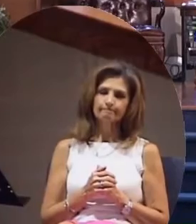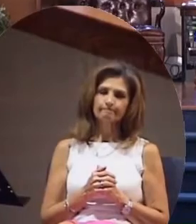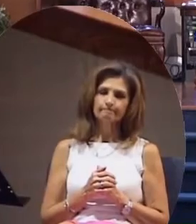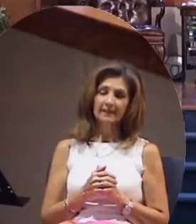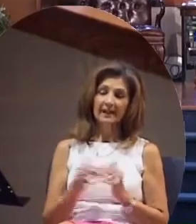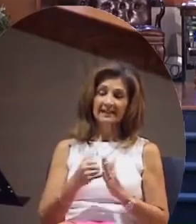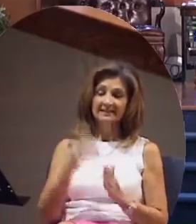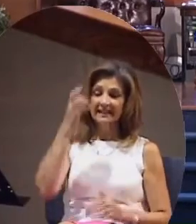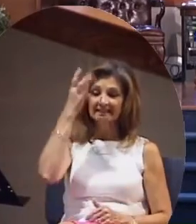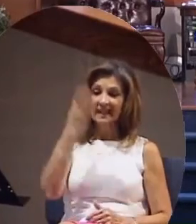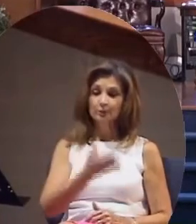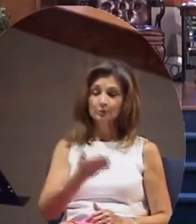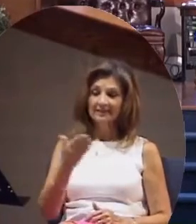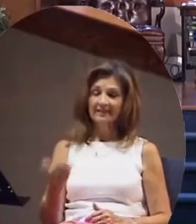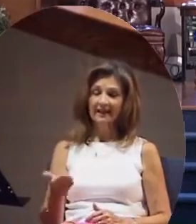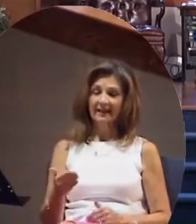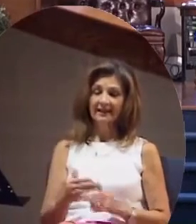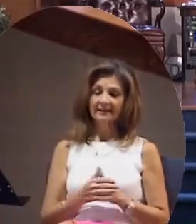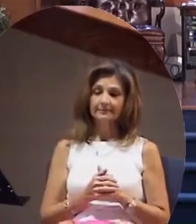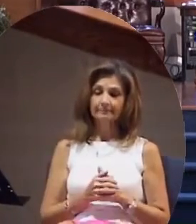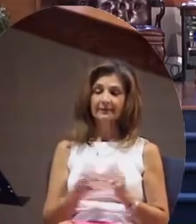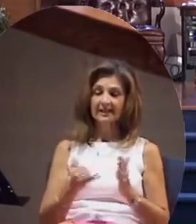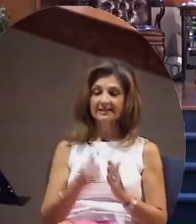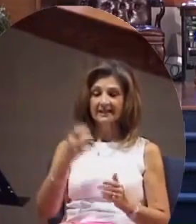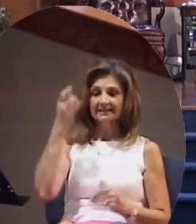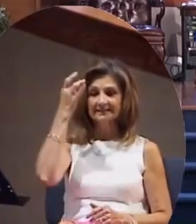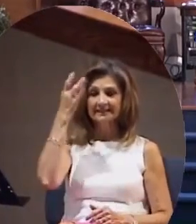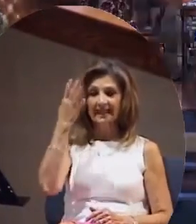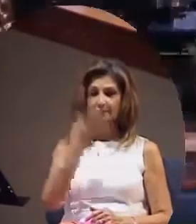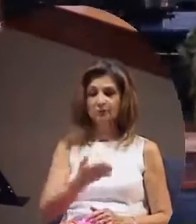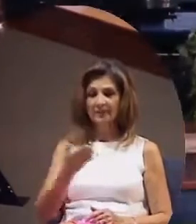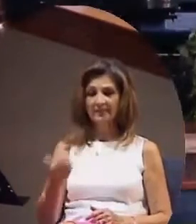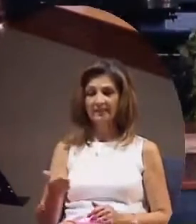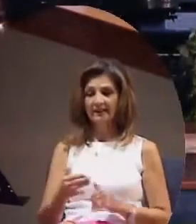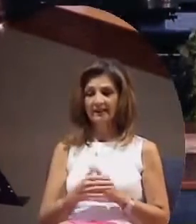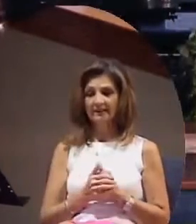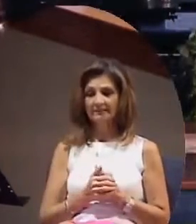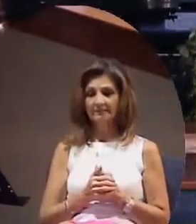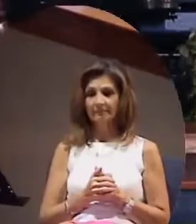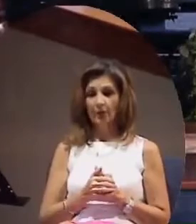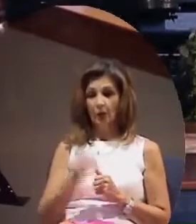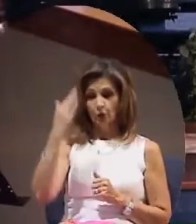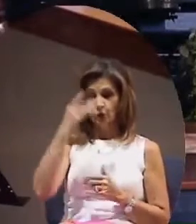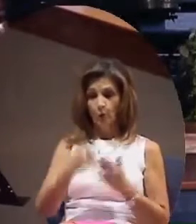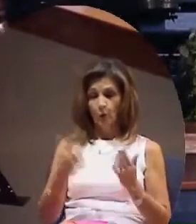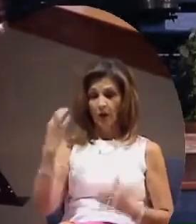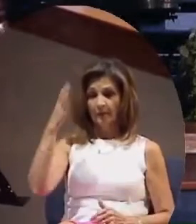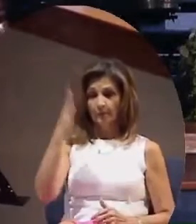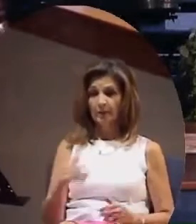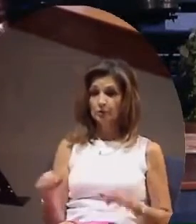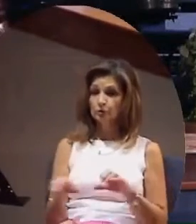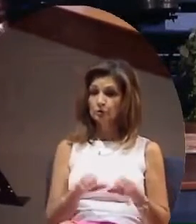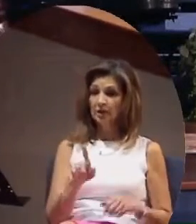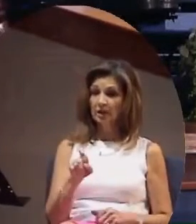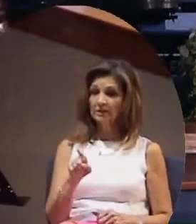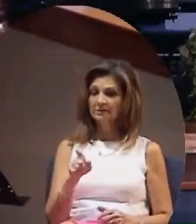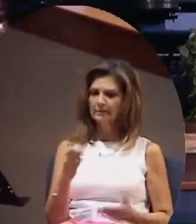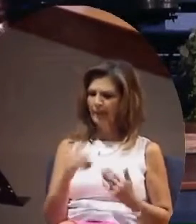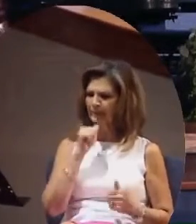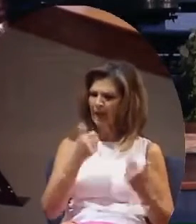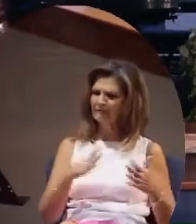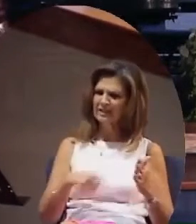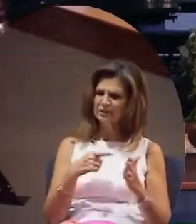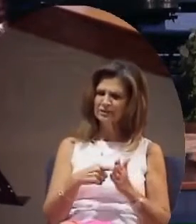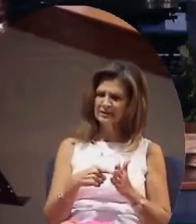It's a dangerous thing. I didn't come to say all that, but it's a dangerous thing. You know what your preacher does? I may not get off of